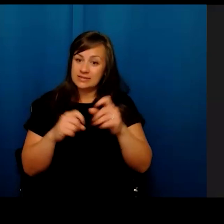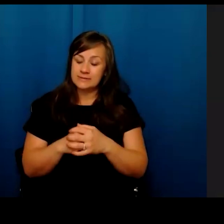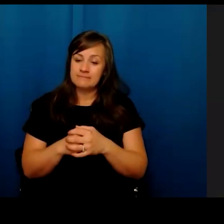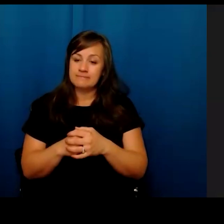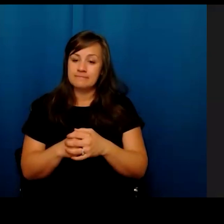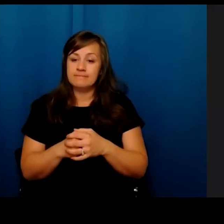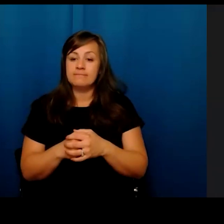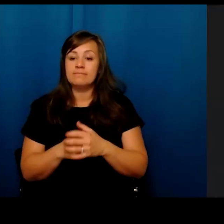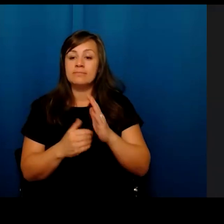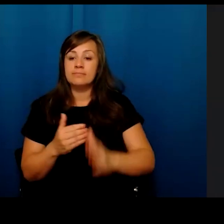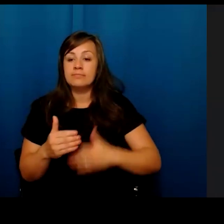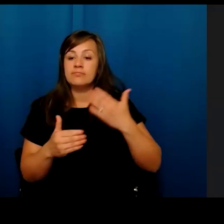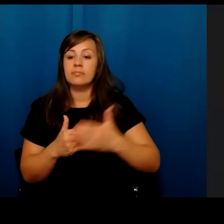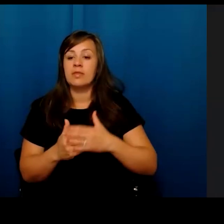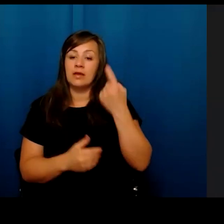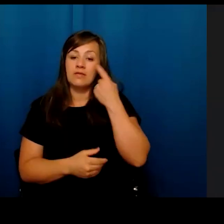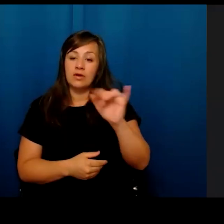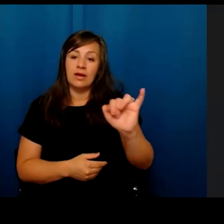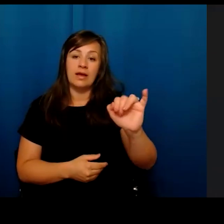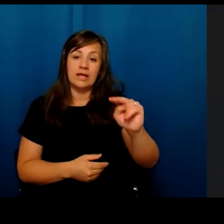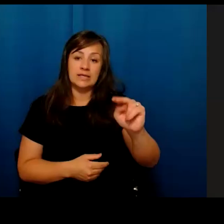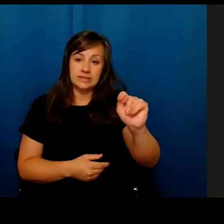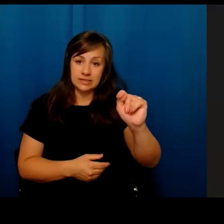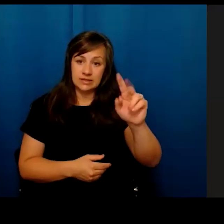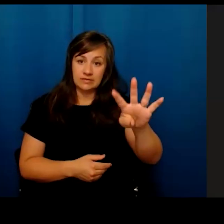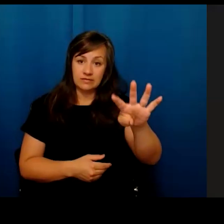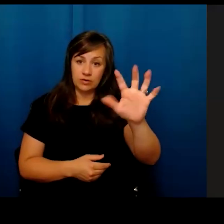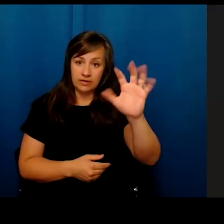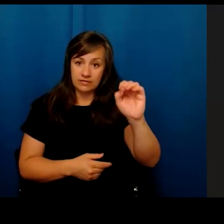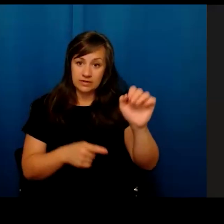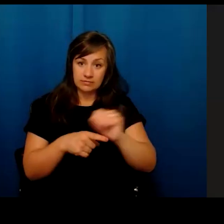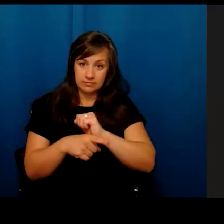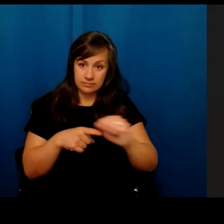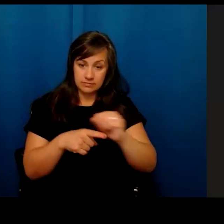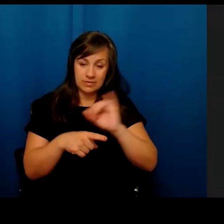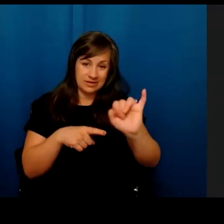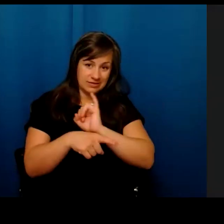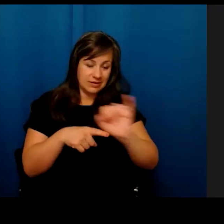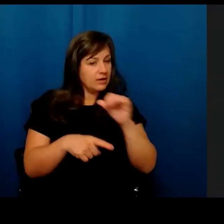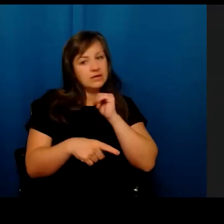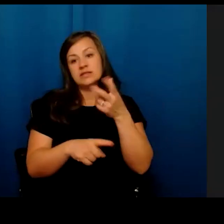The INT 450 internship class does not apply to the BA in psychology.